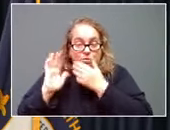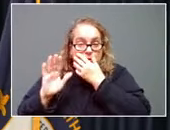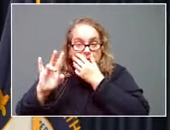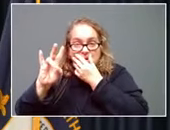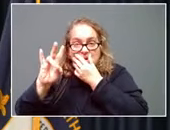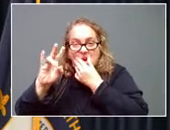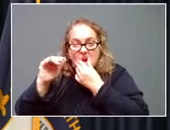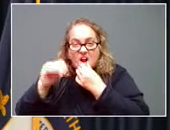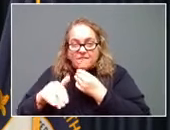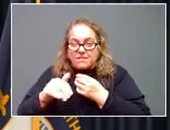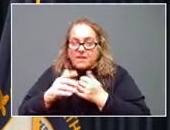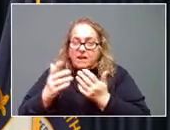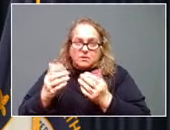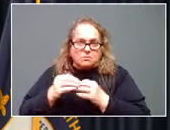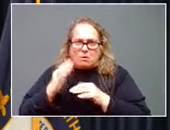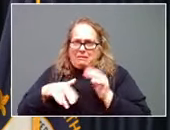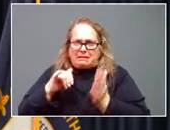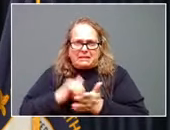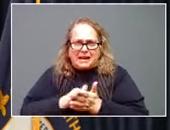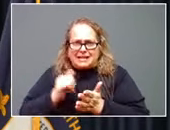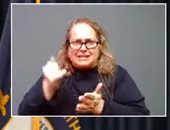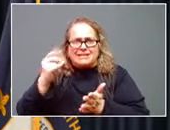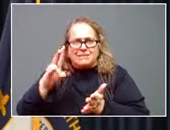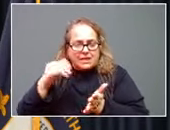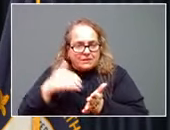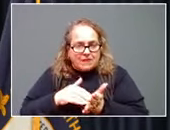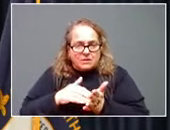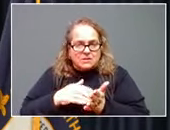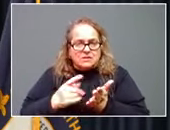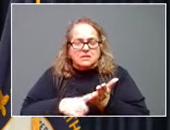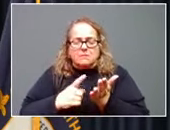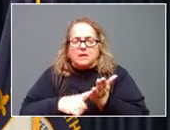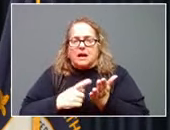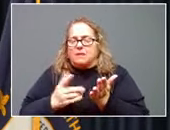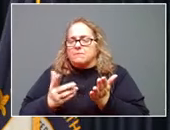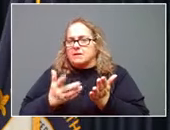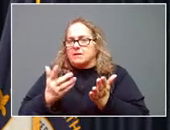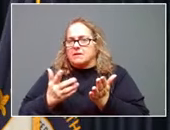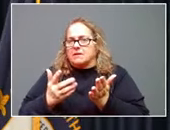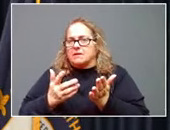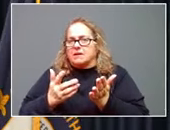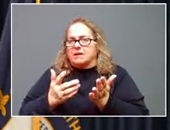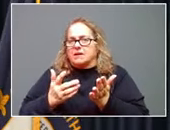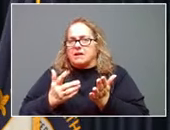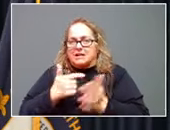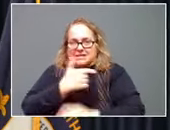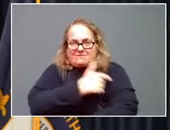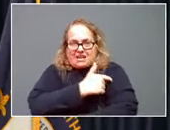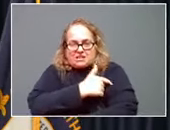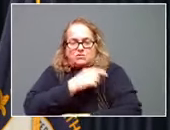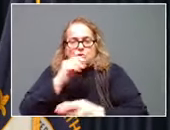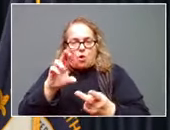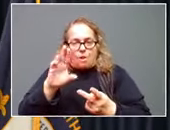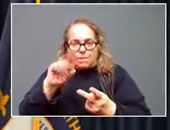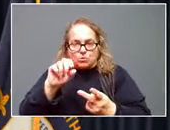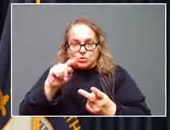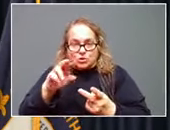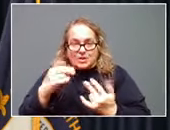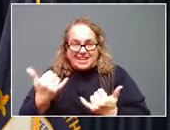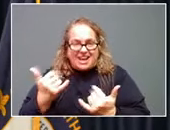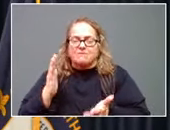7,000, more than that, 17,000 sometimes vaccinations or boosters. I think we have about